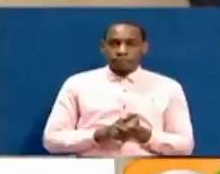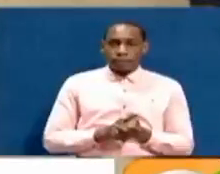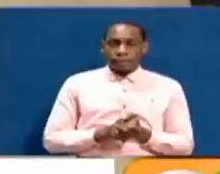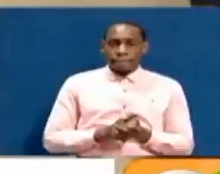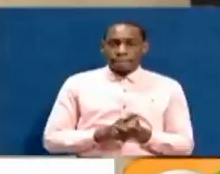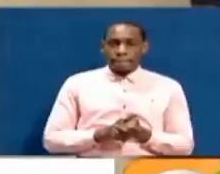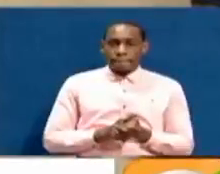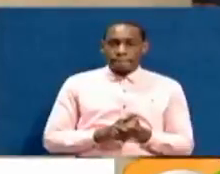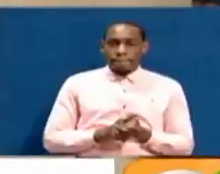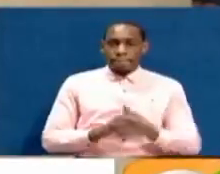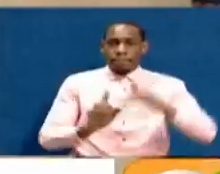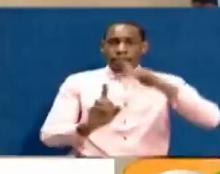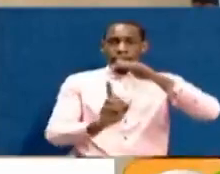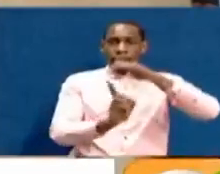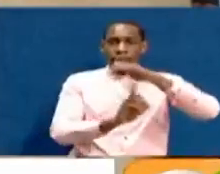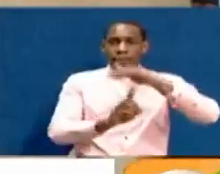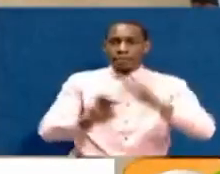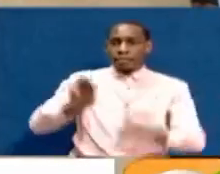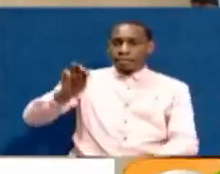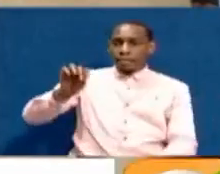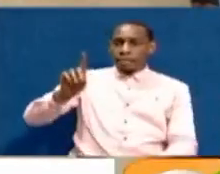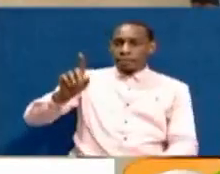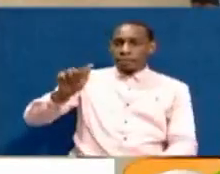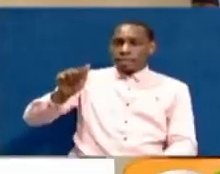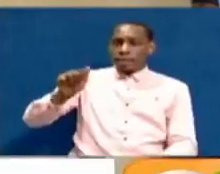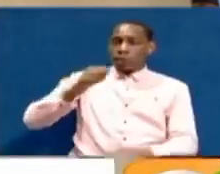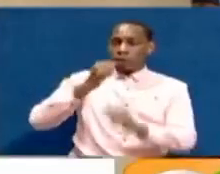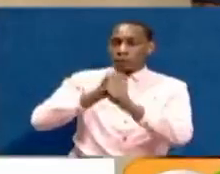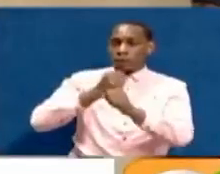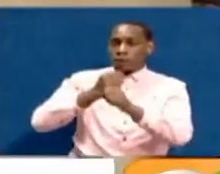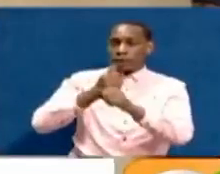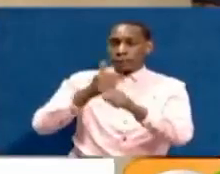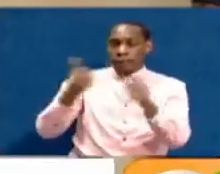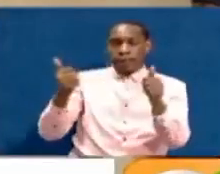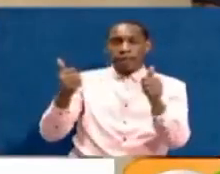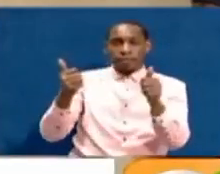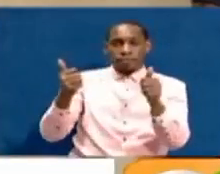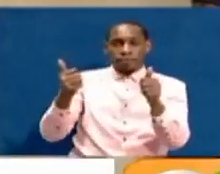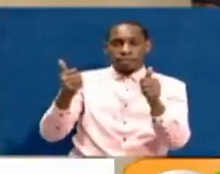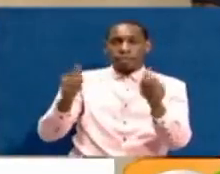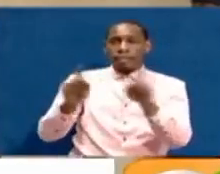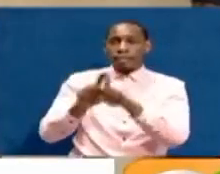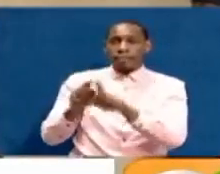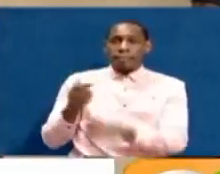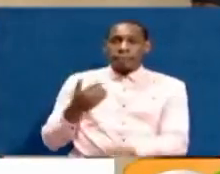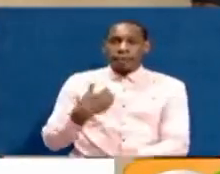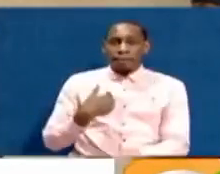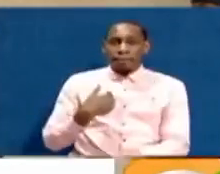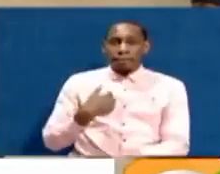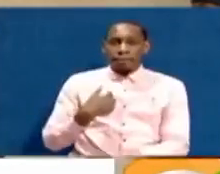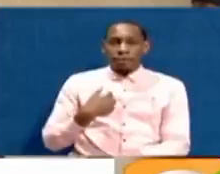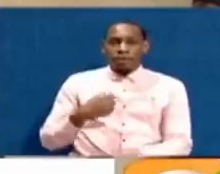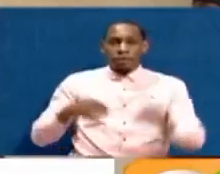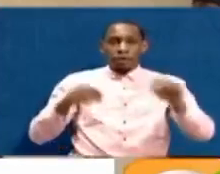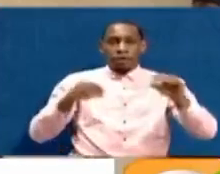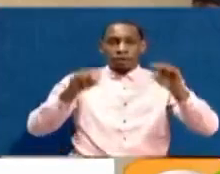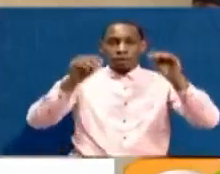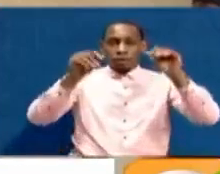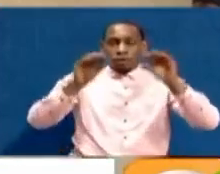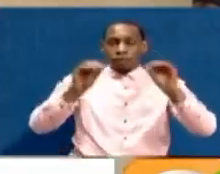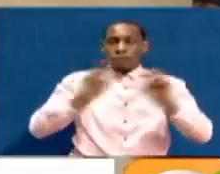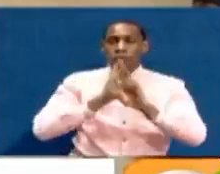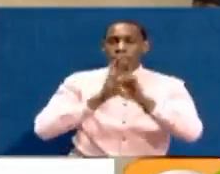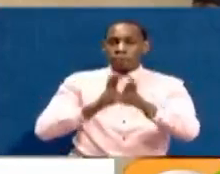The ministries, the MDAs, that will be performing well and they have an qualified report from the